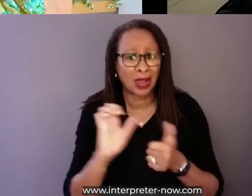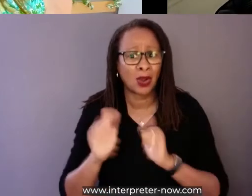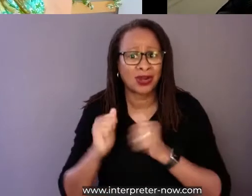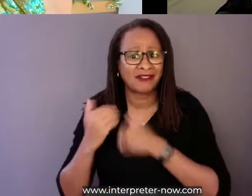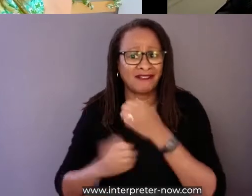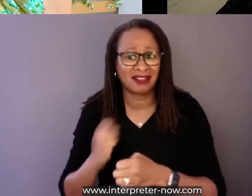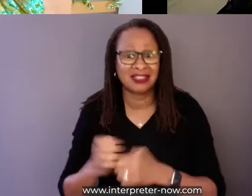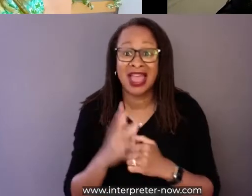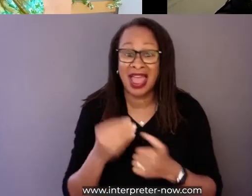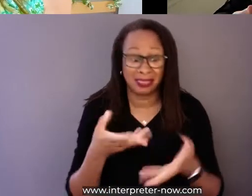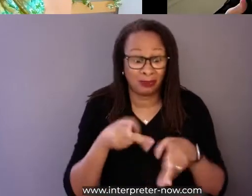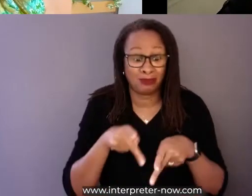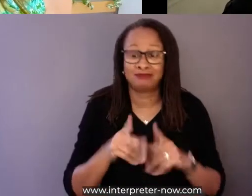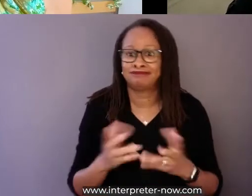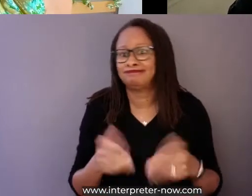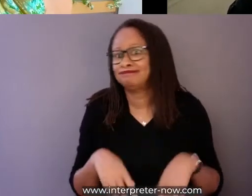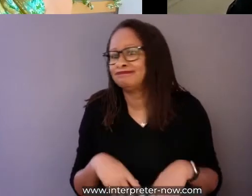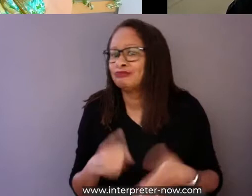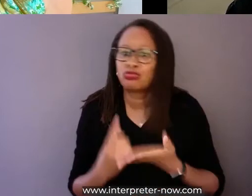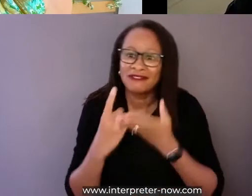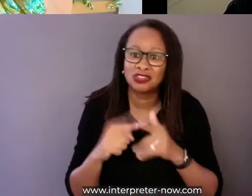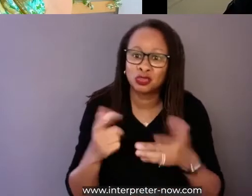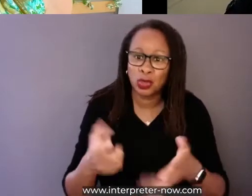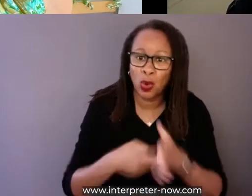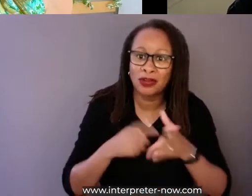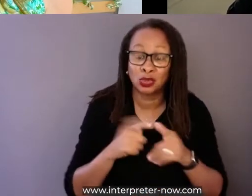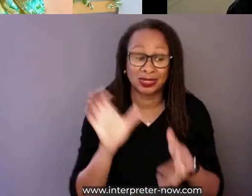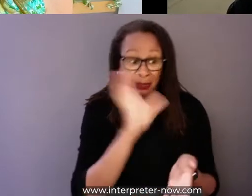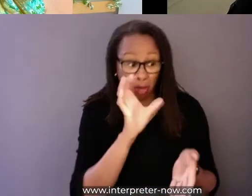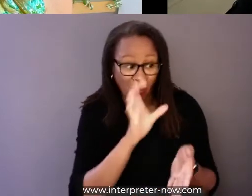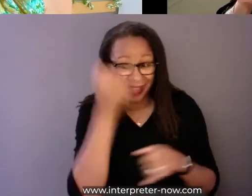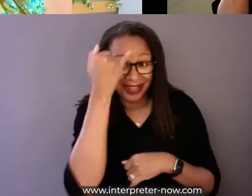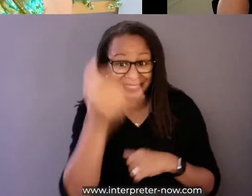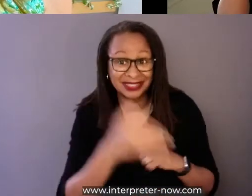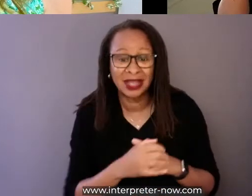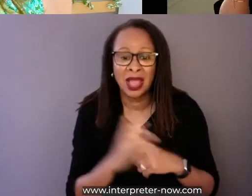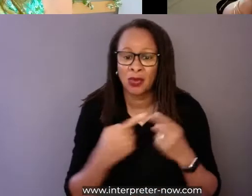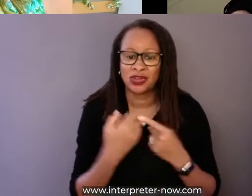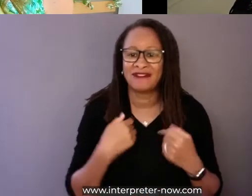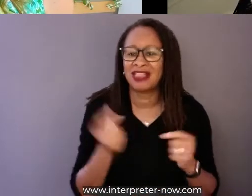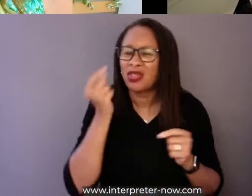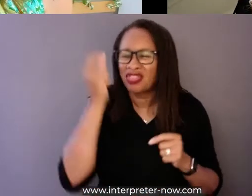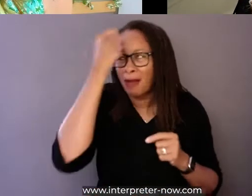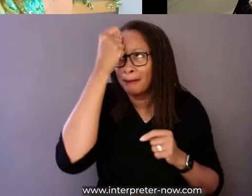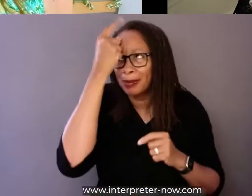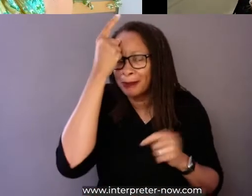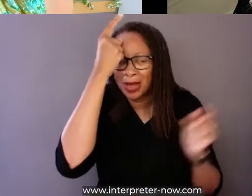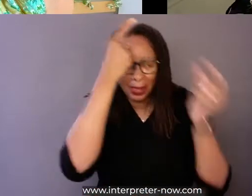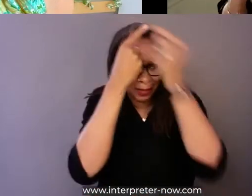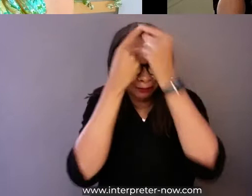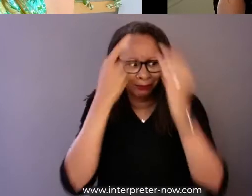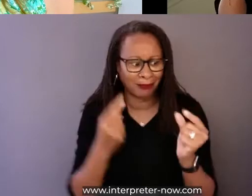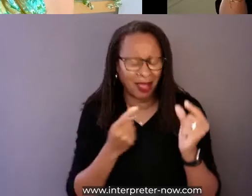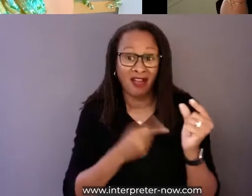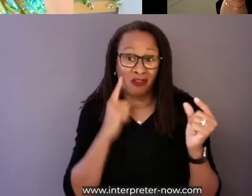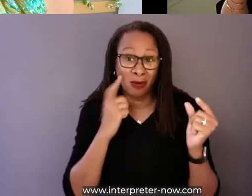required to even just be able to explore, you know, an idea when somebody has that little thought bubble. For so many people, that